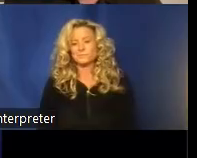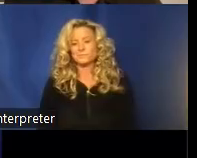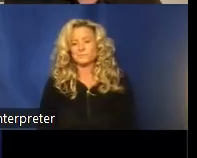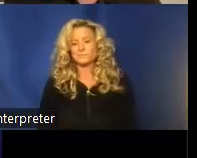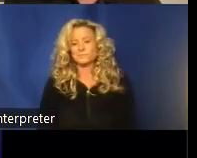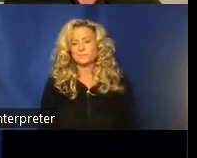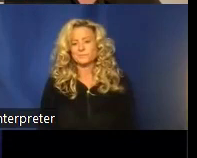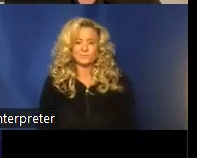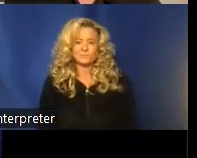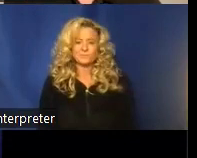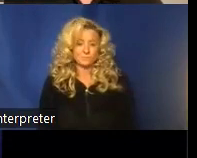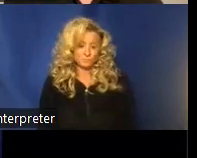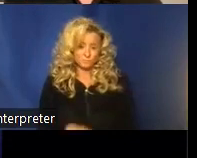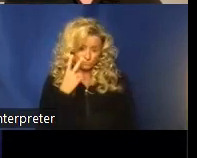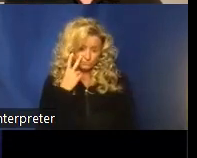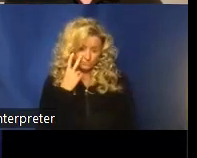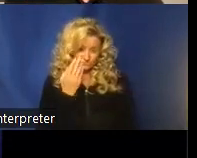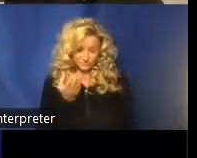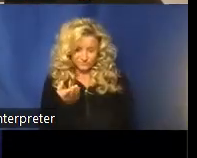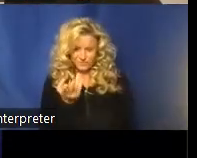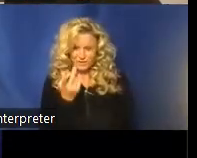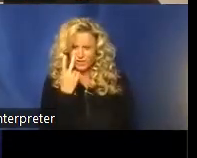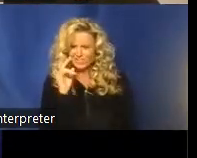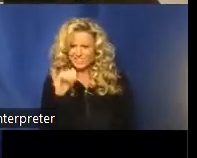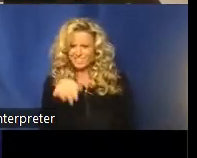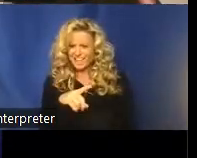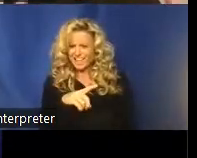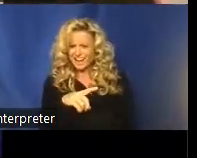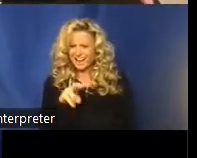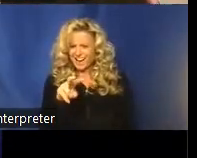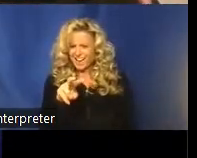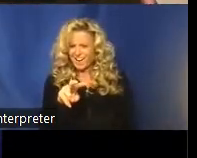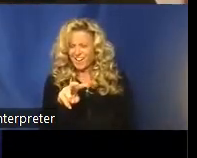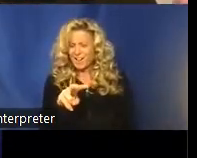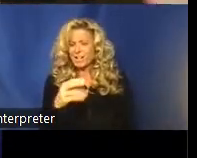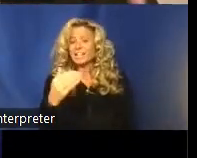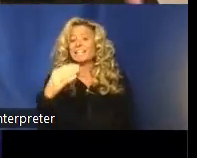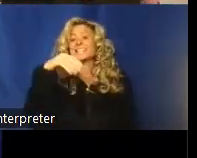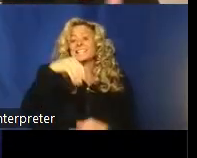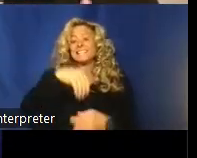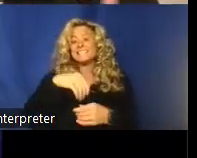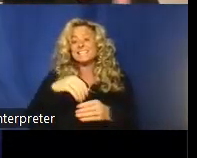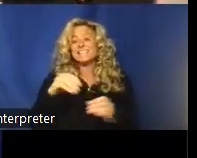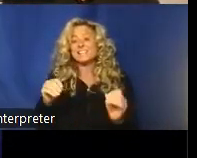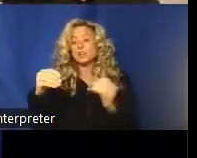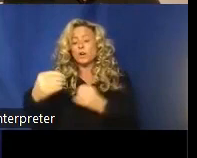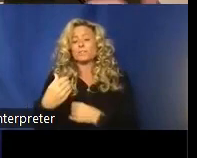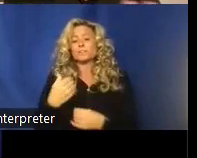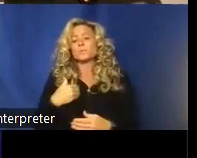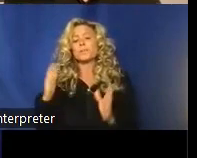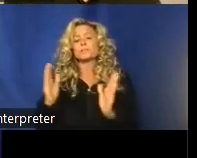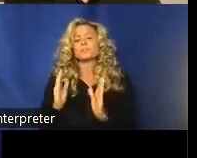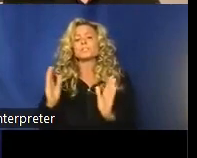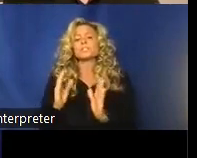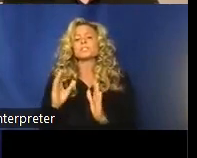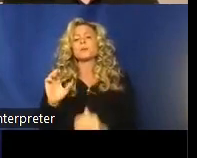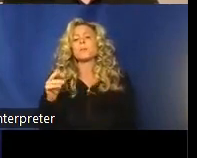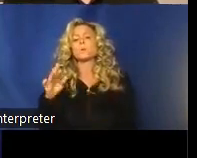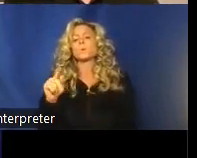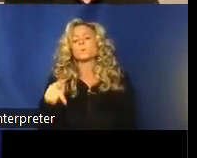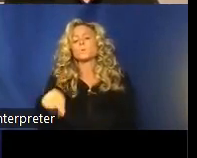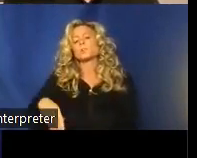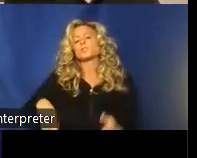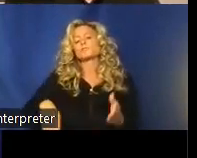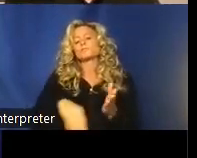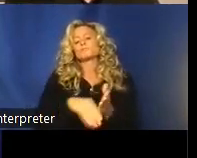So you see it now? Check that out, everybody. Yeah, In so we his have a little office. we have a little court in the office where we can kick the ball back and